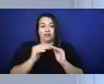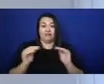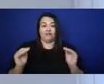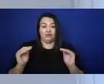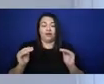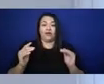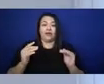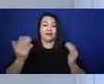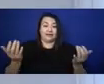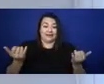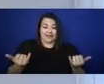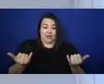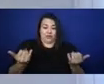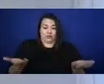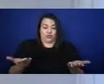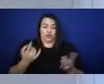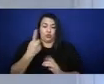year from